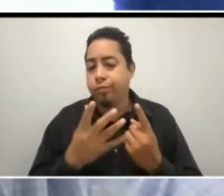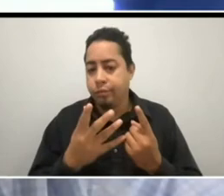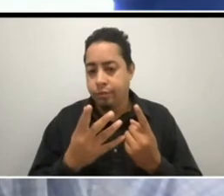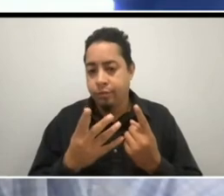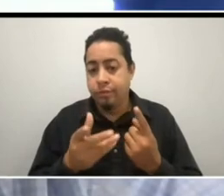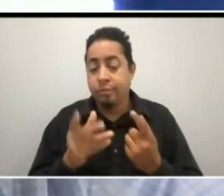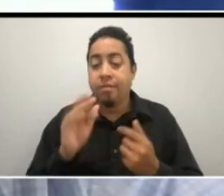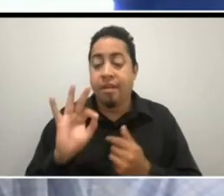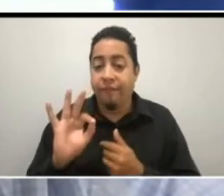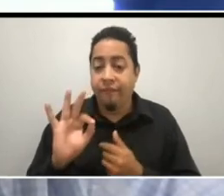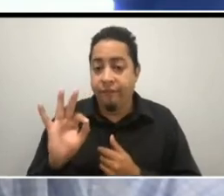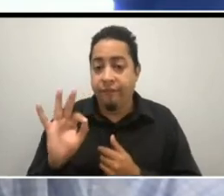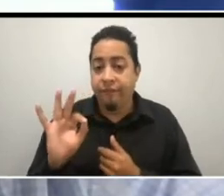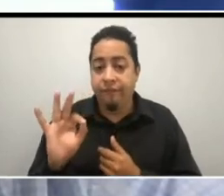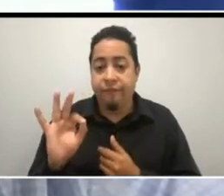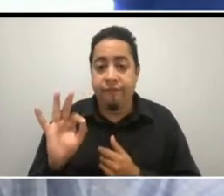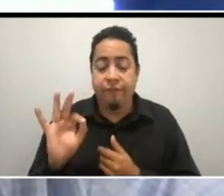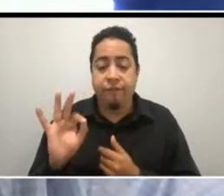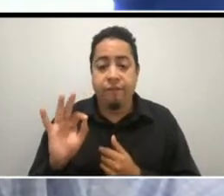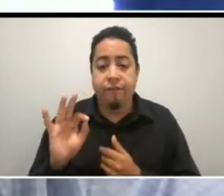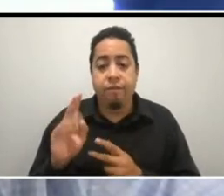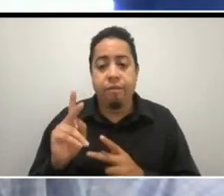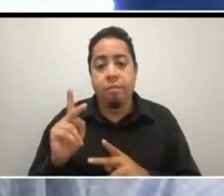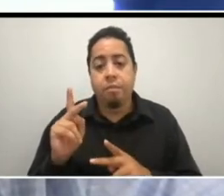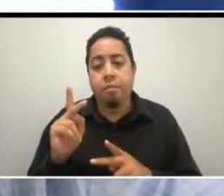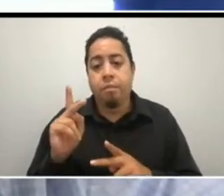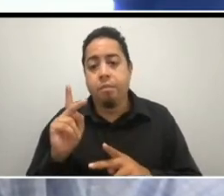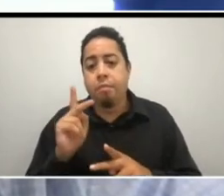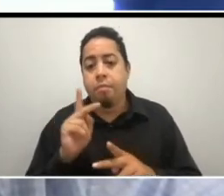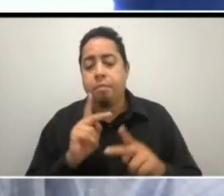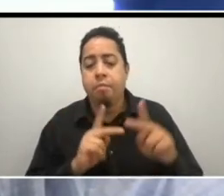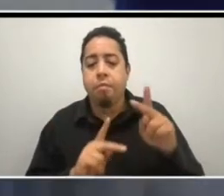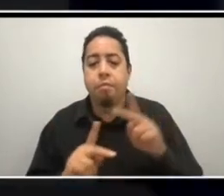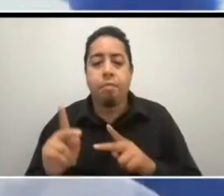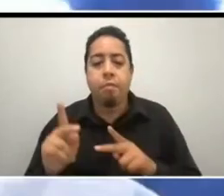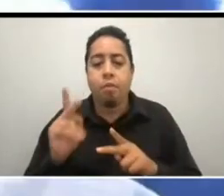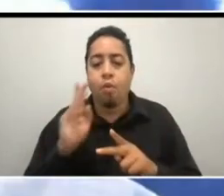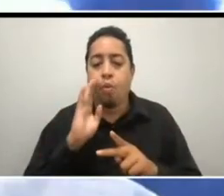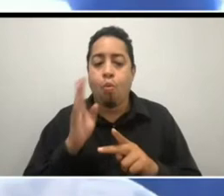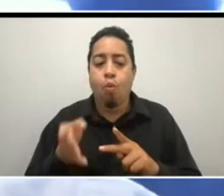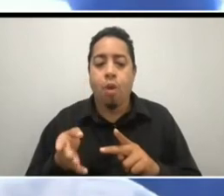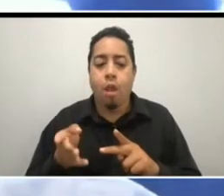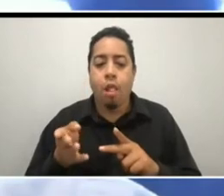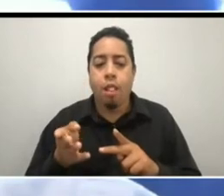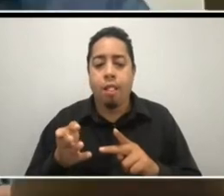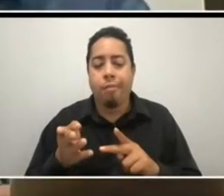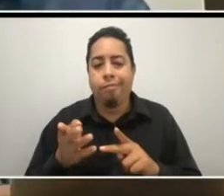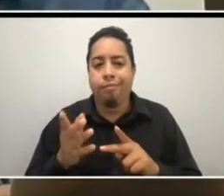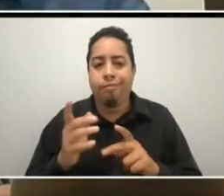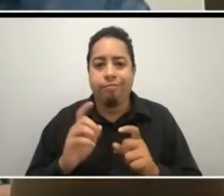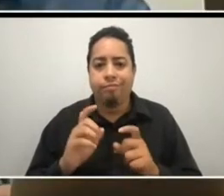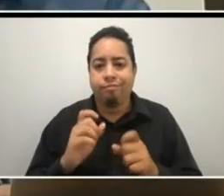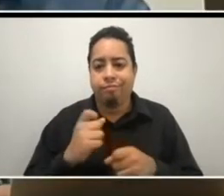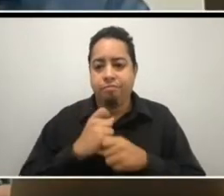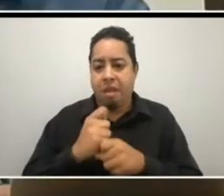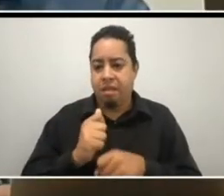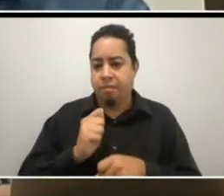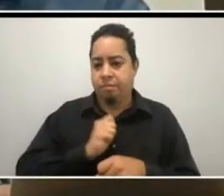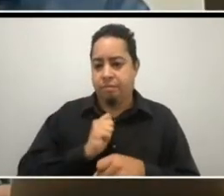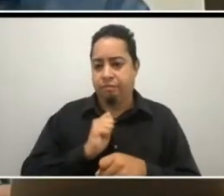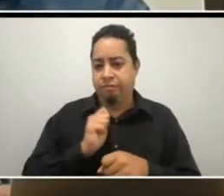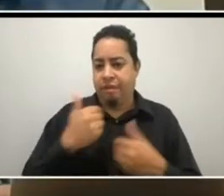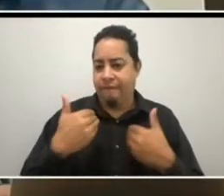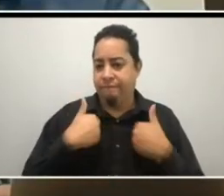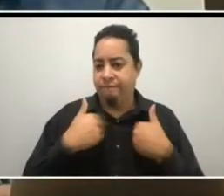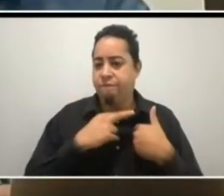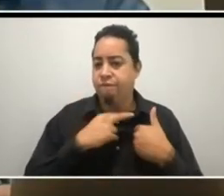if people were potentially putting themselves in jeopardy. Would you have not wanted to participate in this any further as